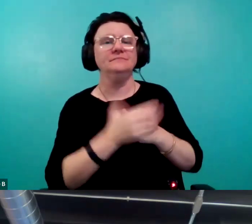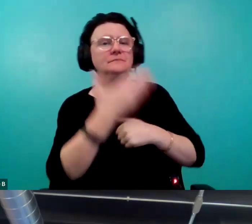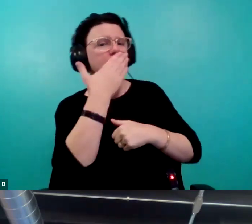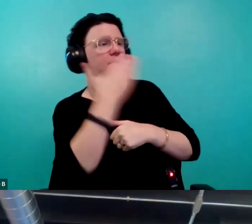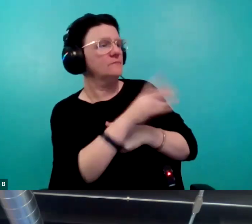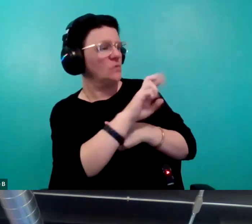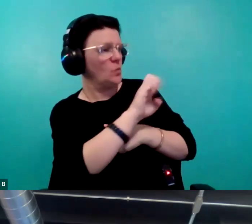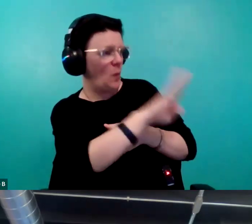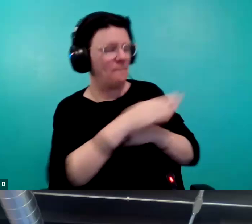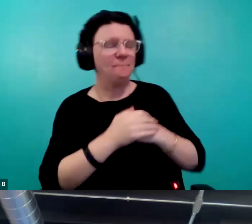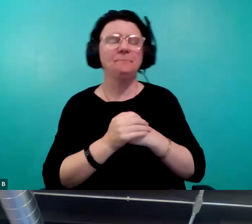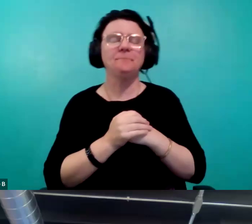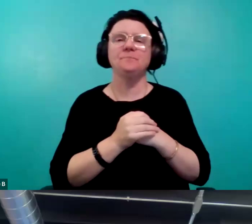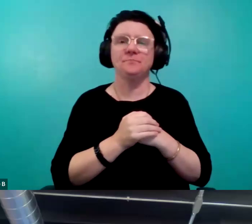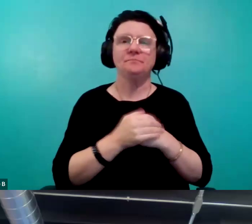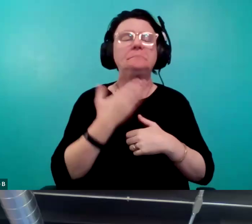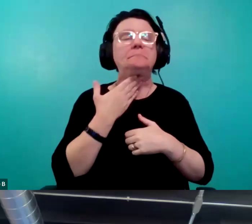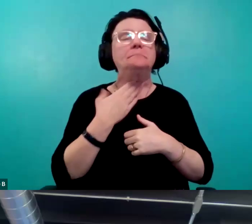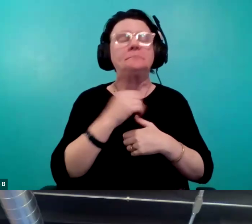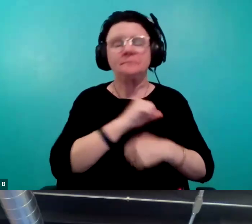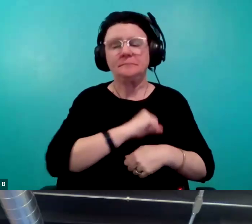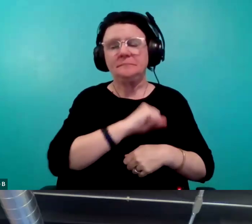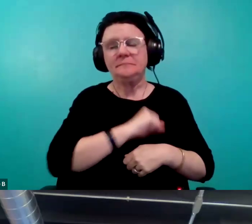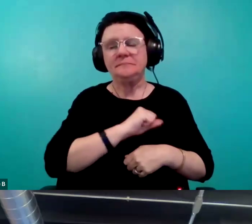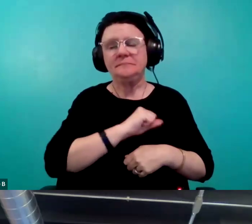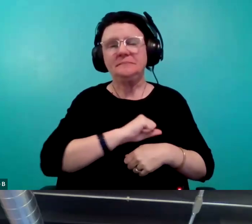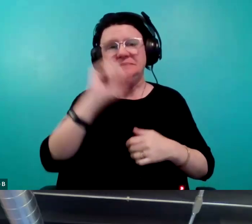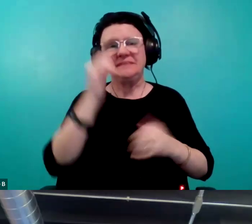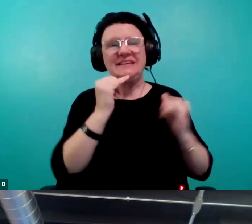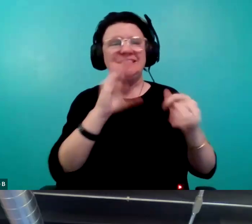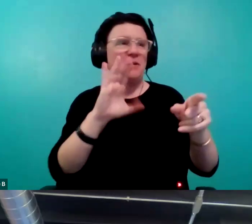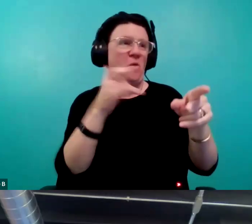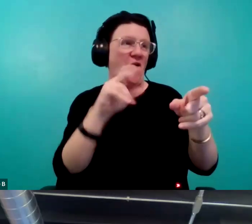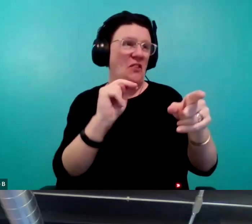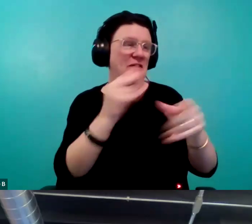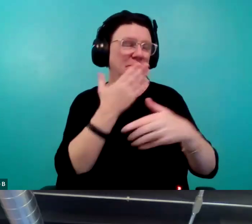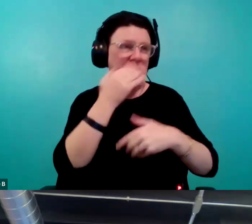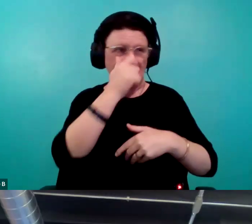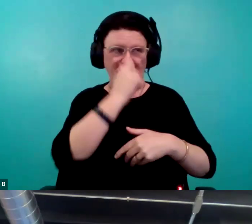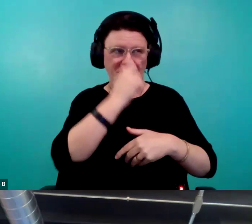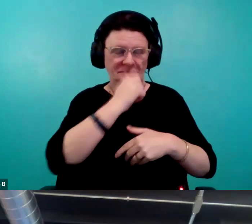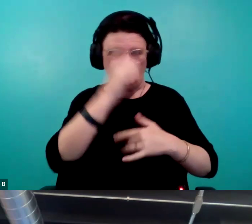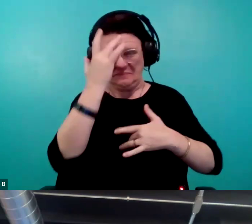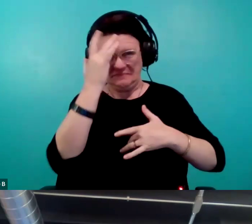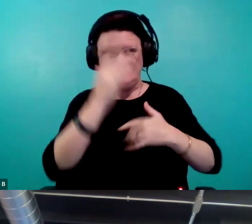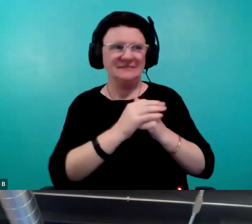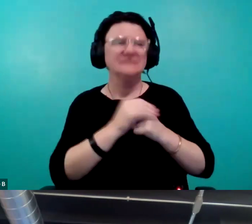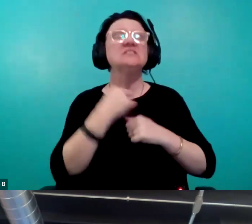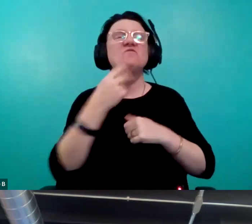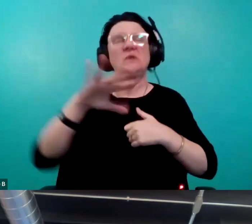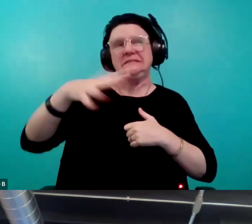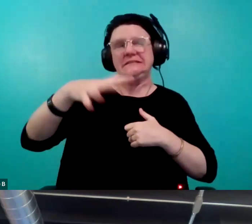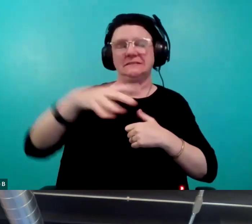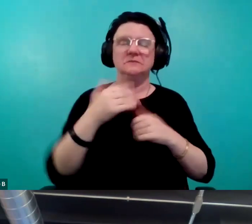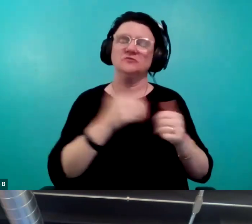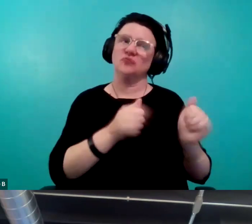Thank you, Rob. I have a little bit of Carlin's disease, and have not had a good voice